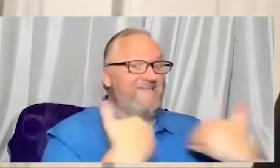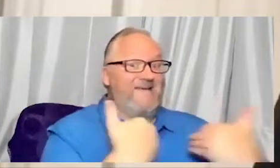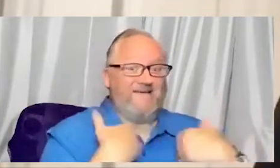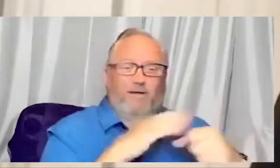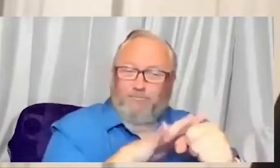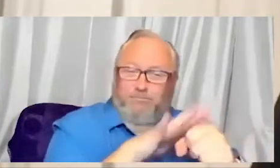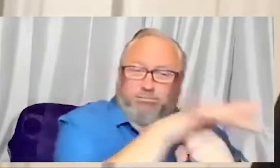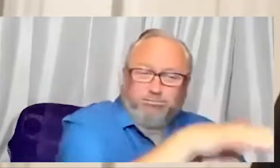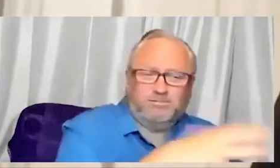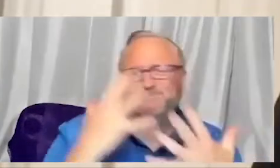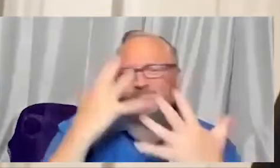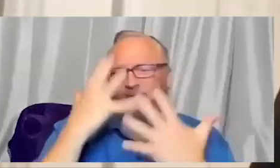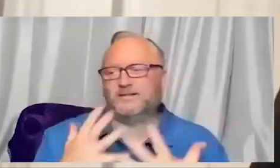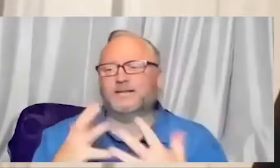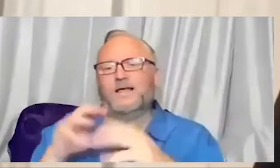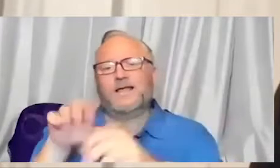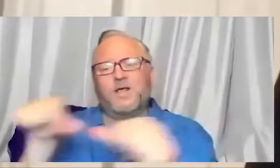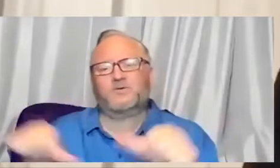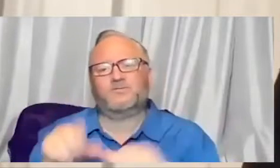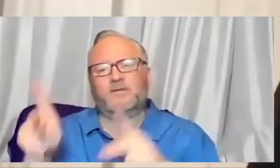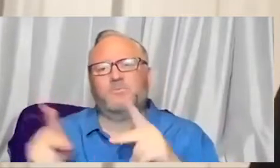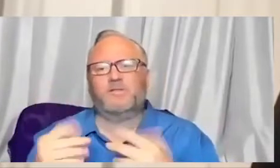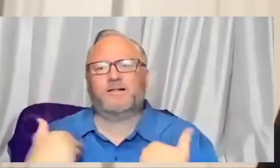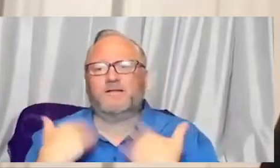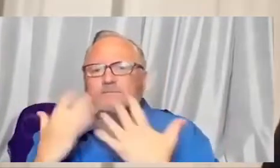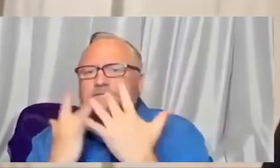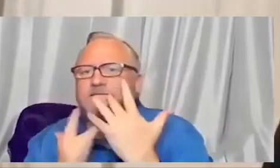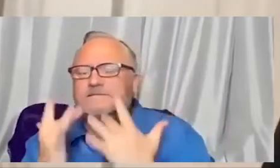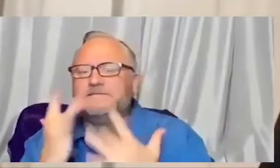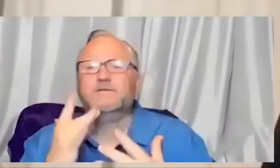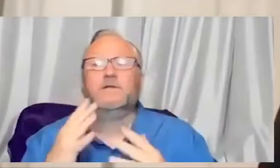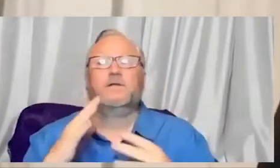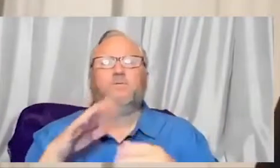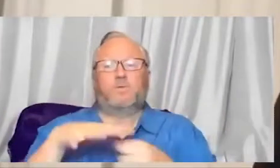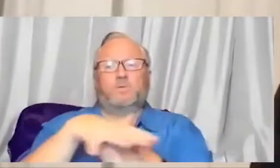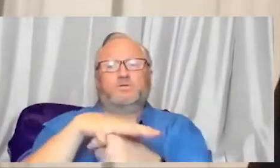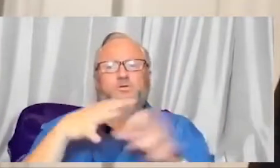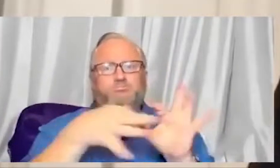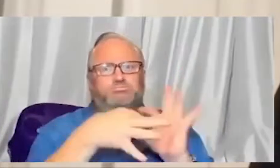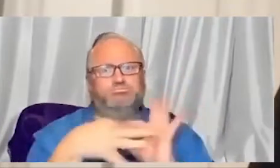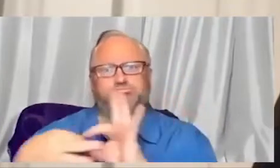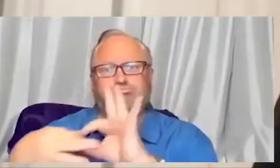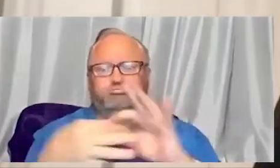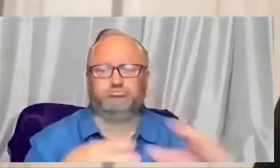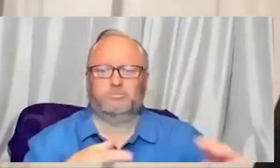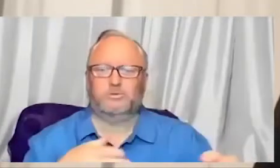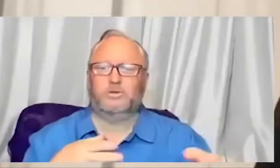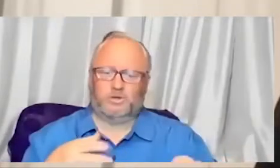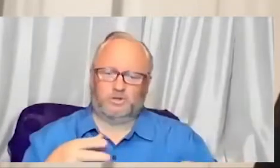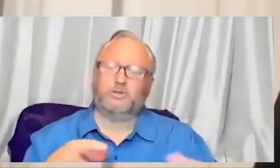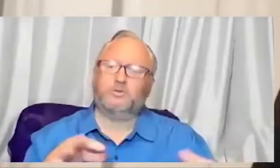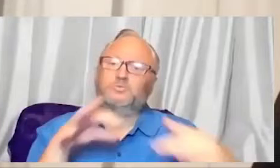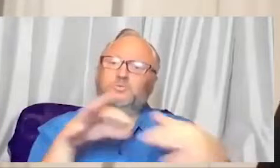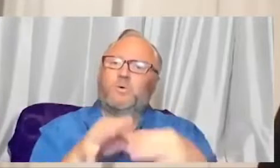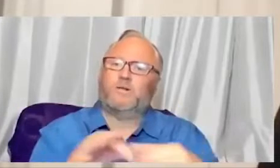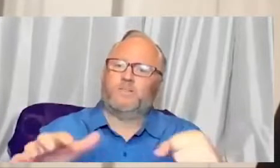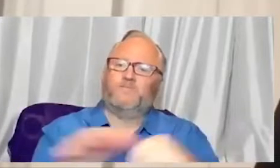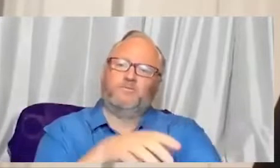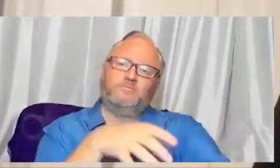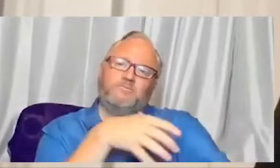areas with have-nots. By regionalizing and joining the full force of our waters, our